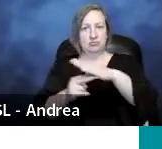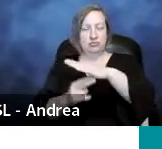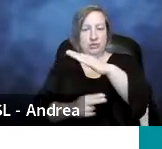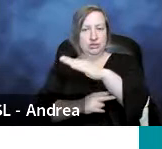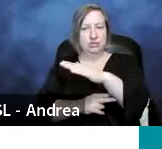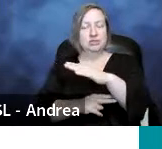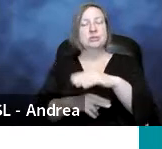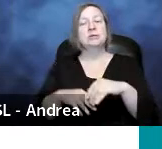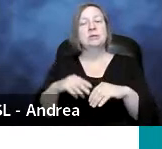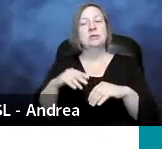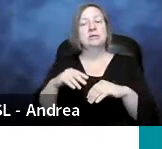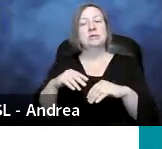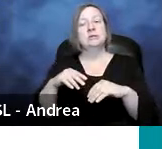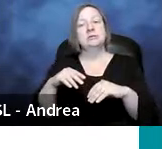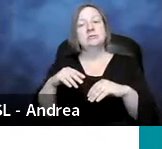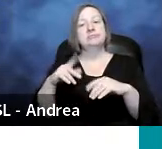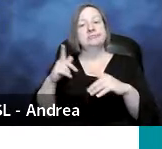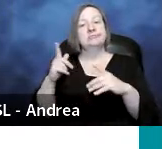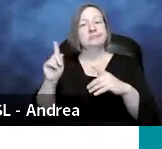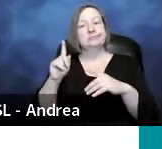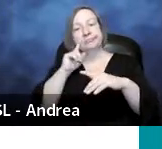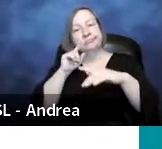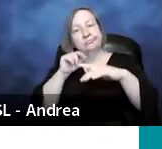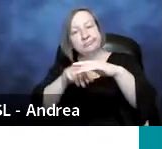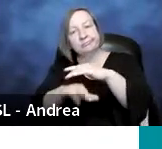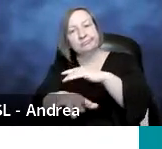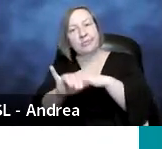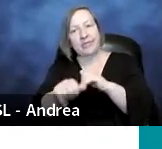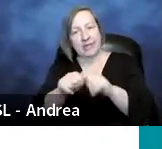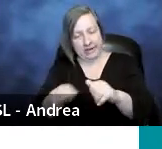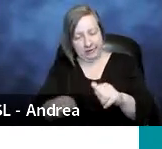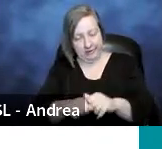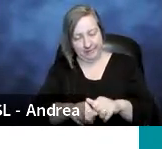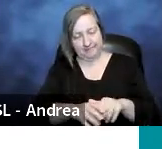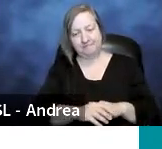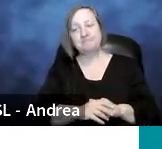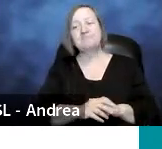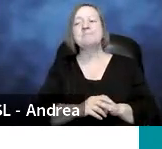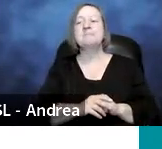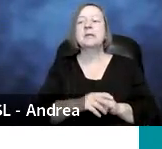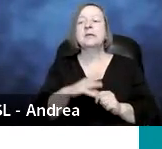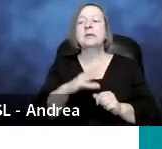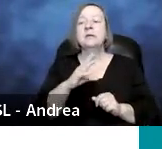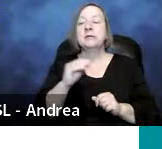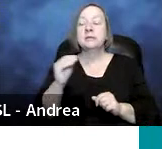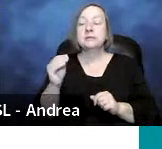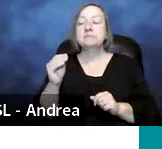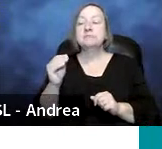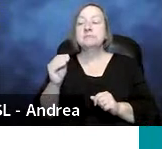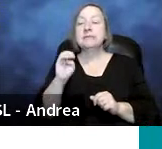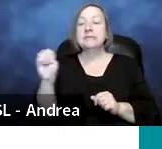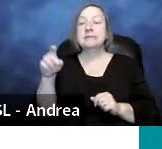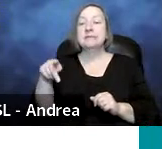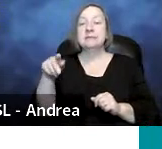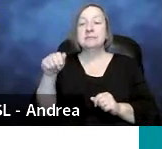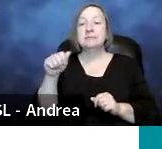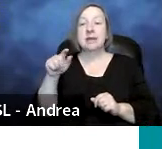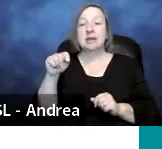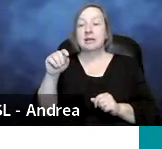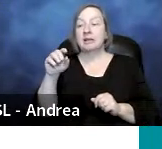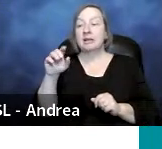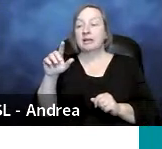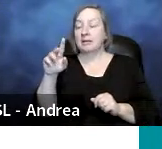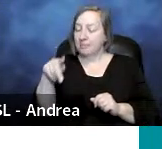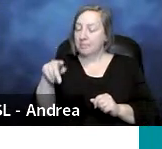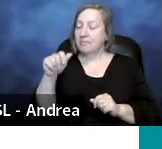the water of that area. And East Palo Alto was very much